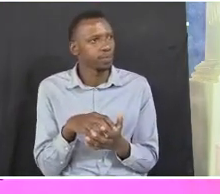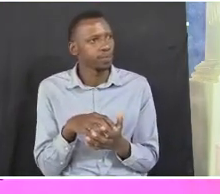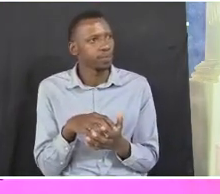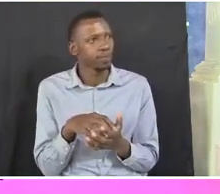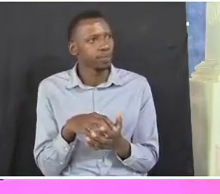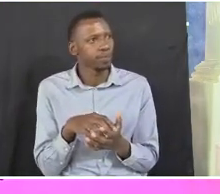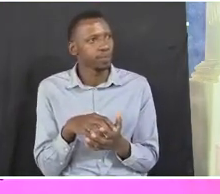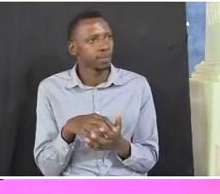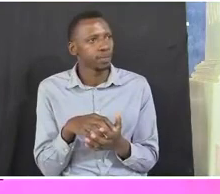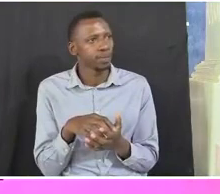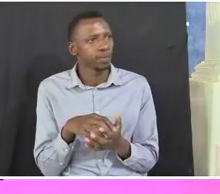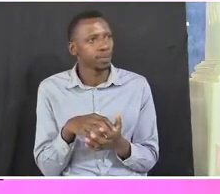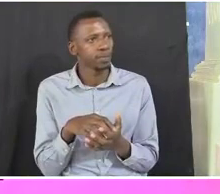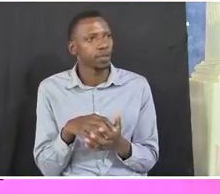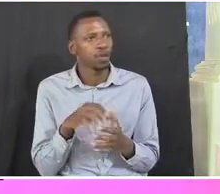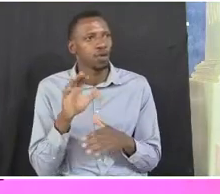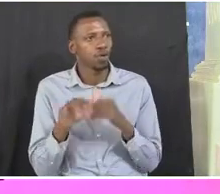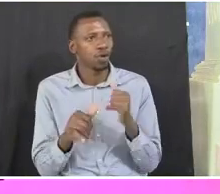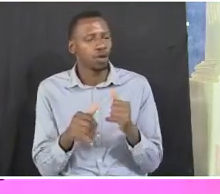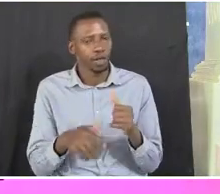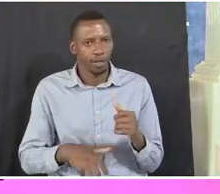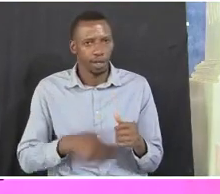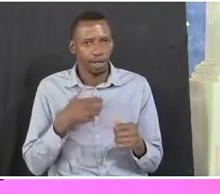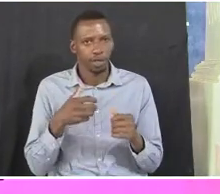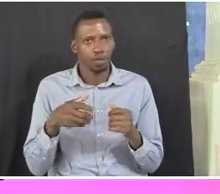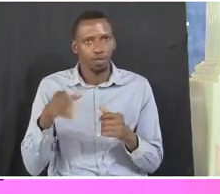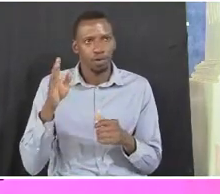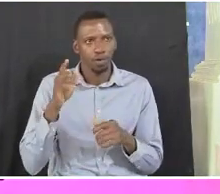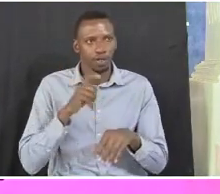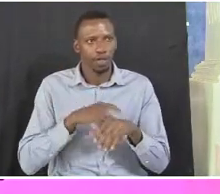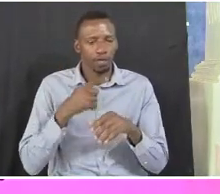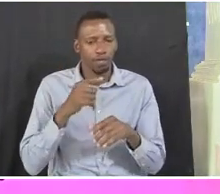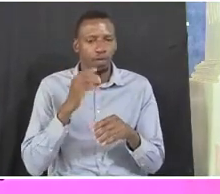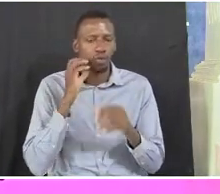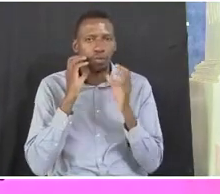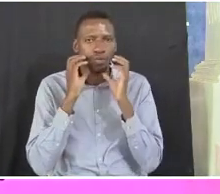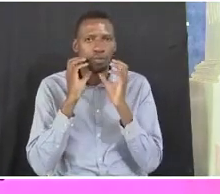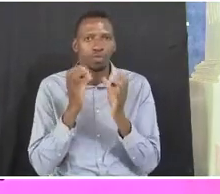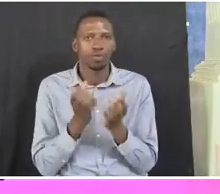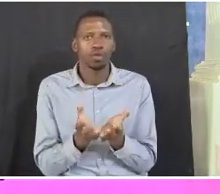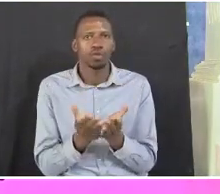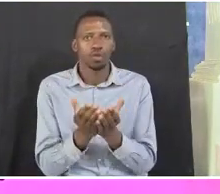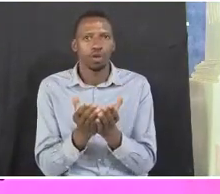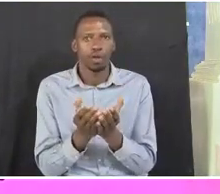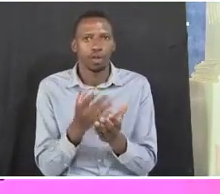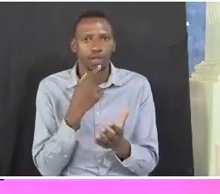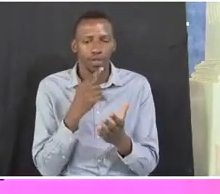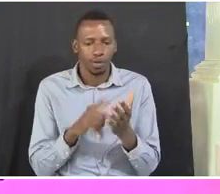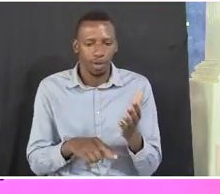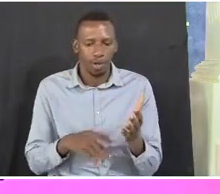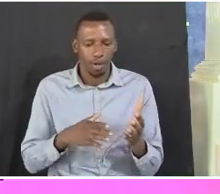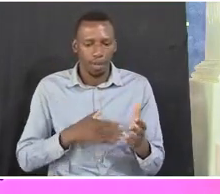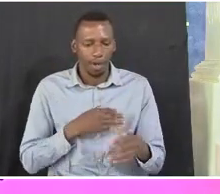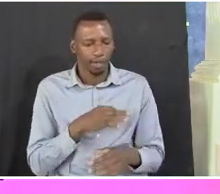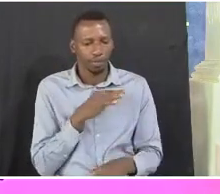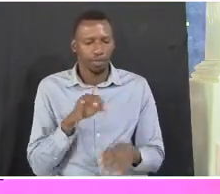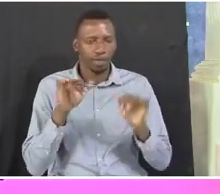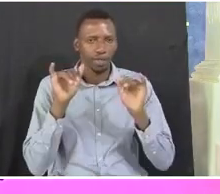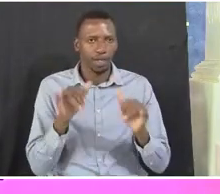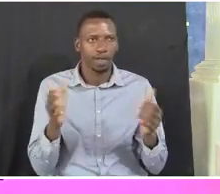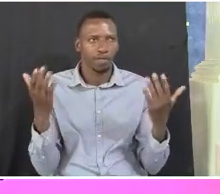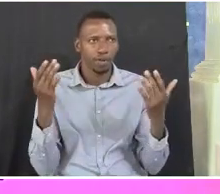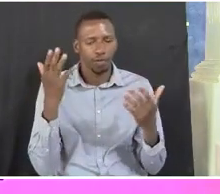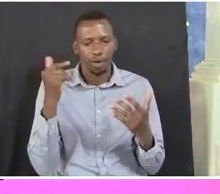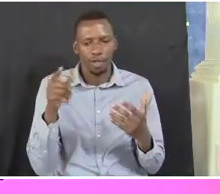called the wrath of God in the time of Noah. And the Lord said, "My spirit shall not strive with man forever, for he is